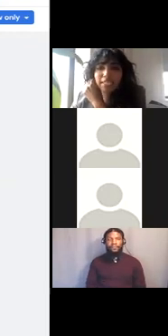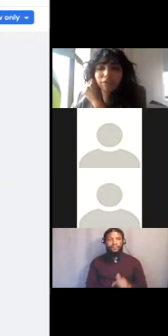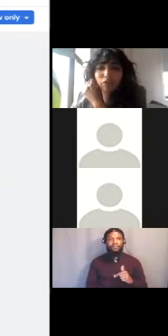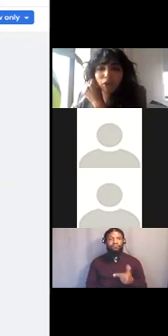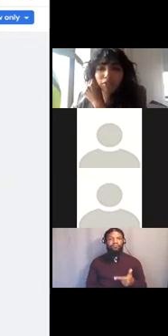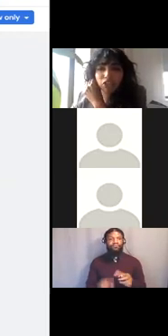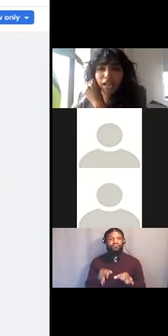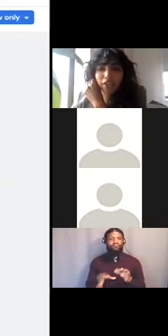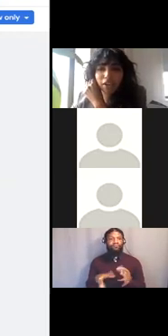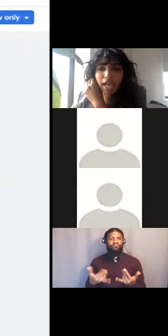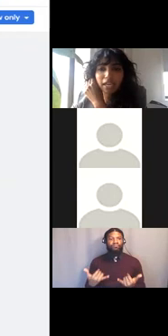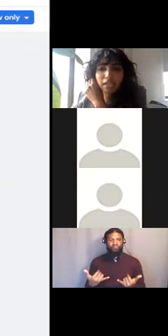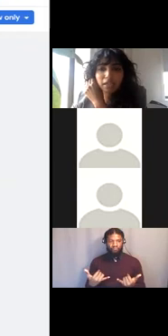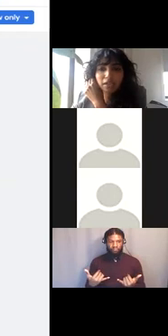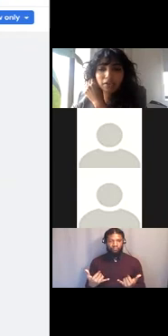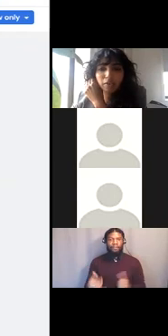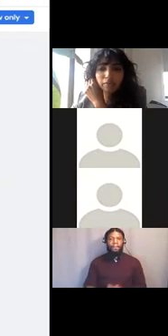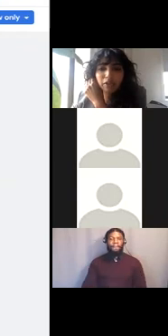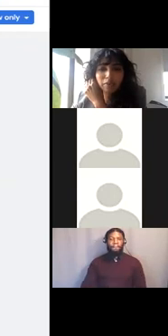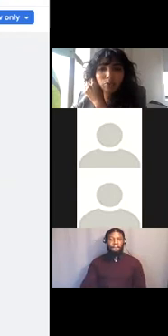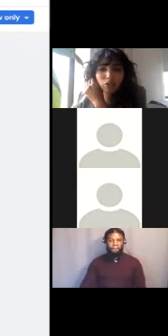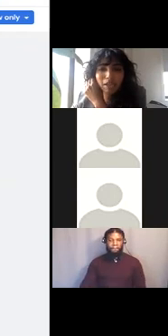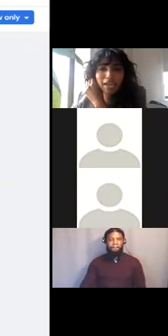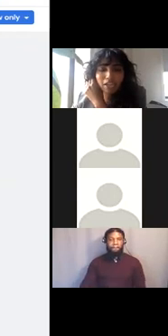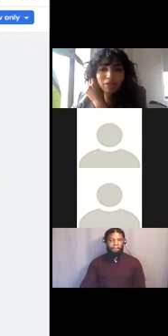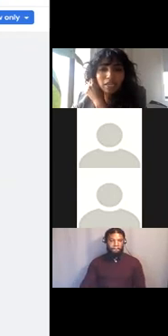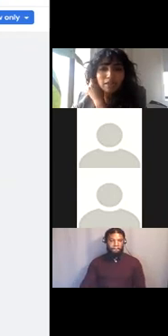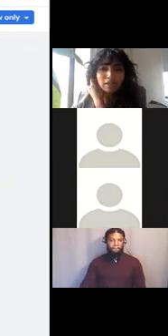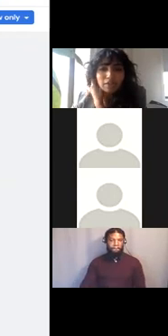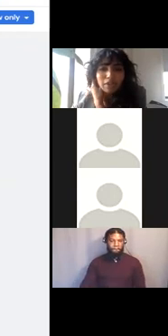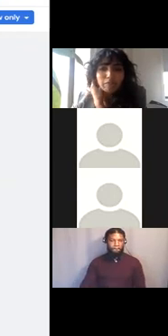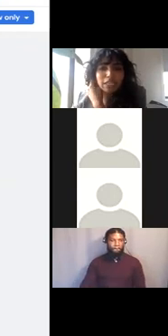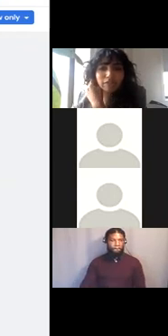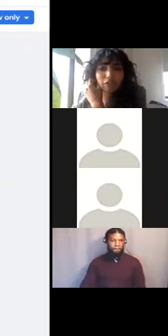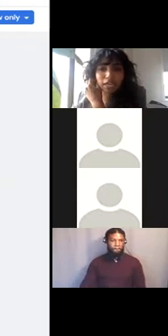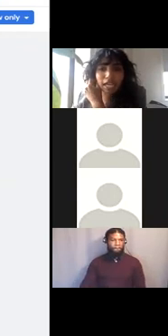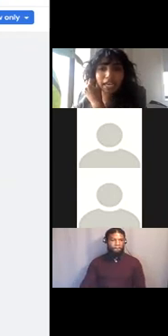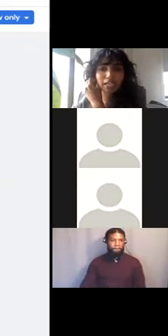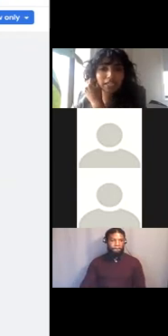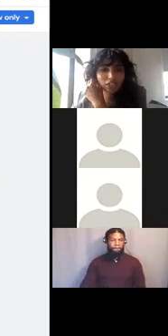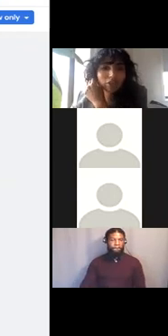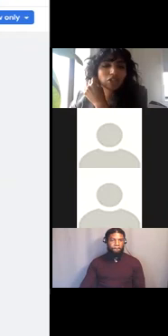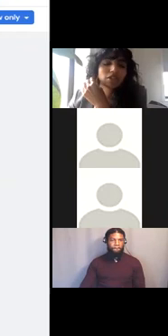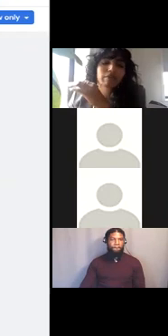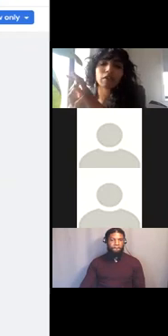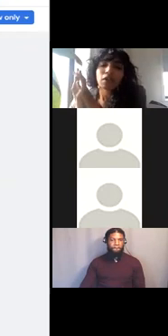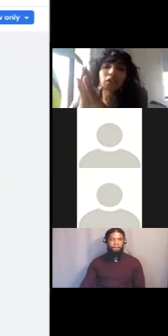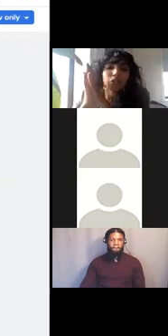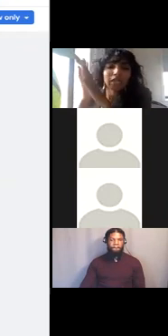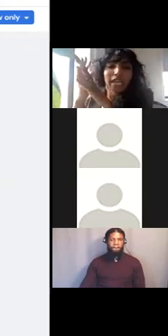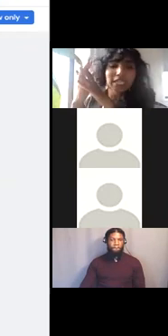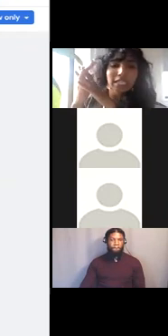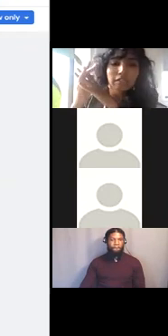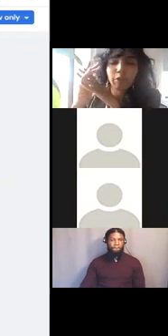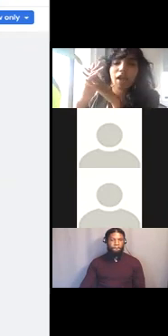Oh, I see a few more in the chat that I'll add in. Or Miriam, would you mind adding those in? Yeah, peaceful guidance. Thanks so much. So